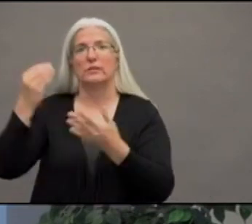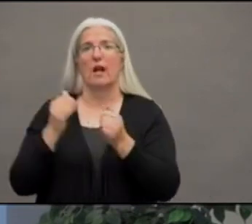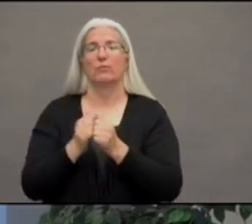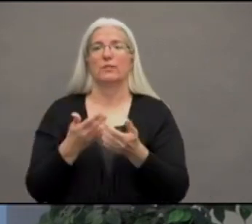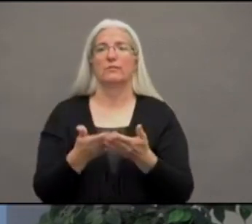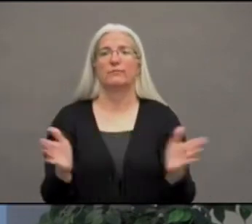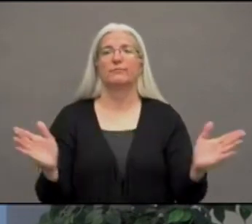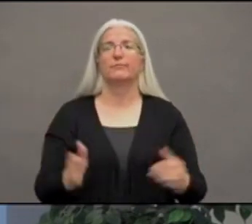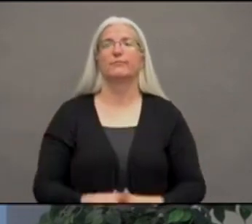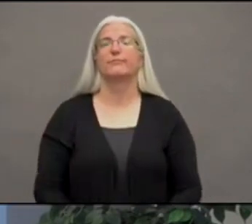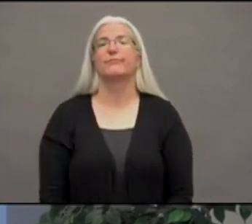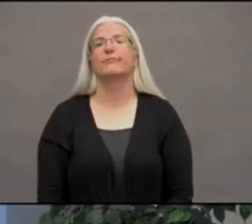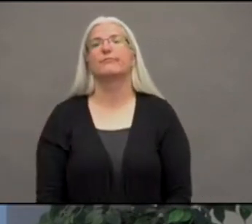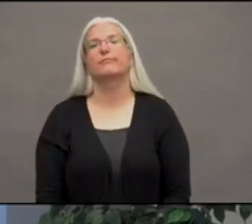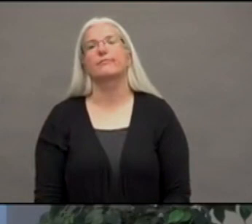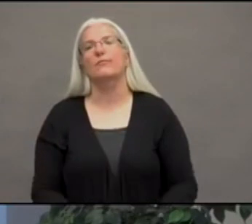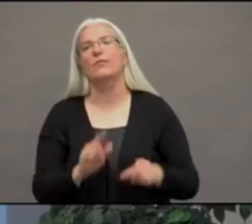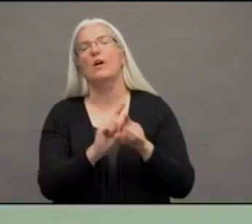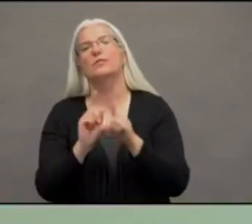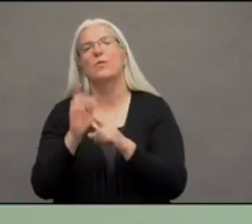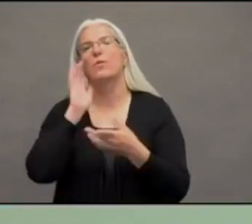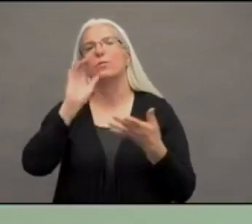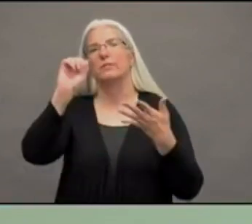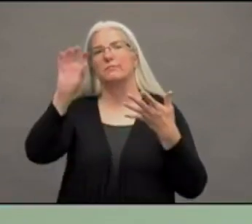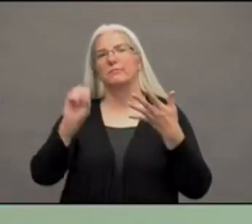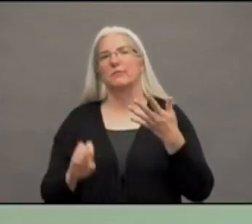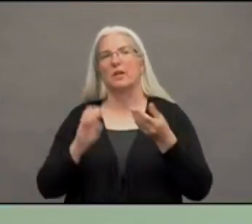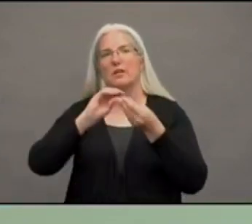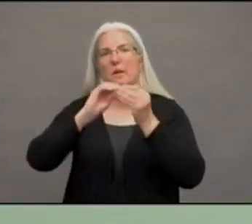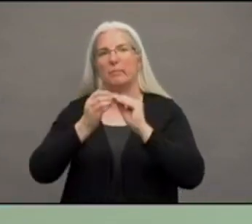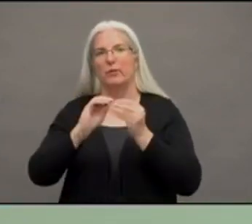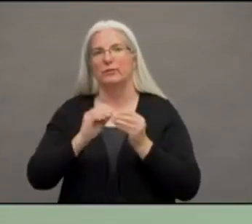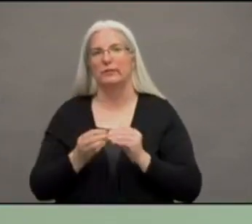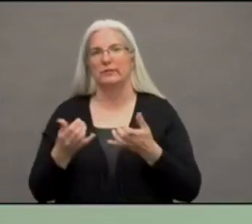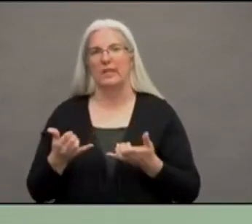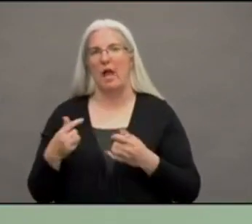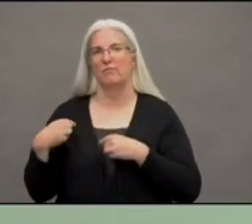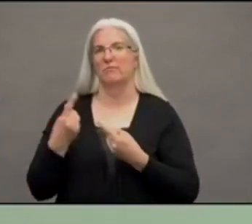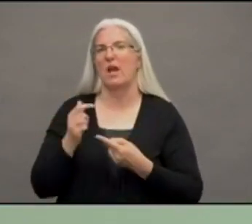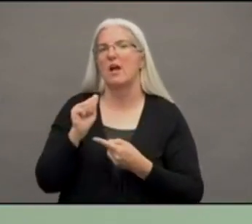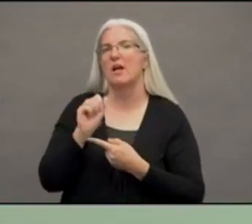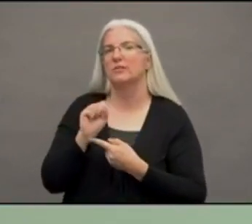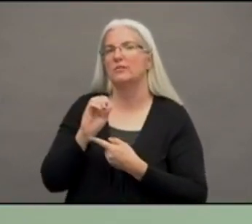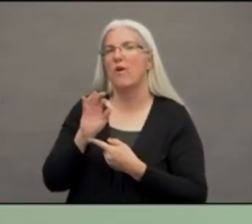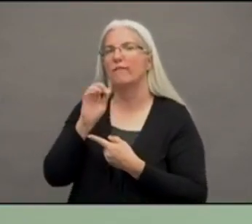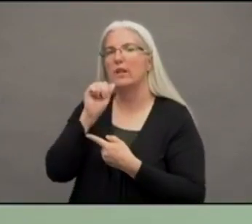also want to give the case update before we get started here. We have a total of